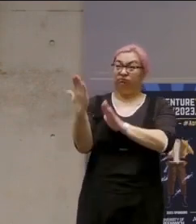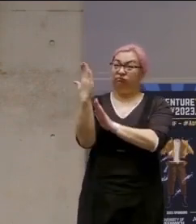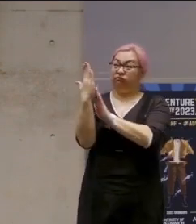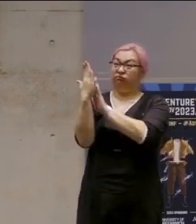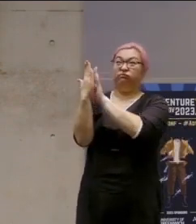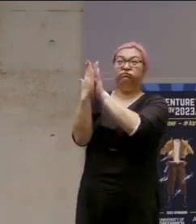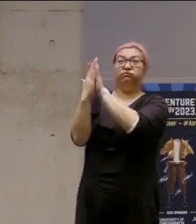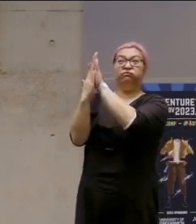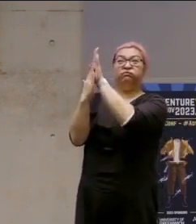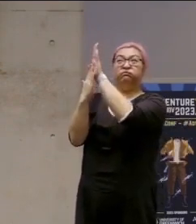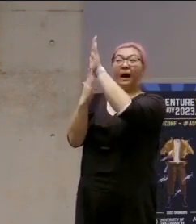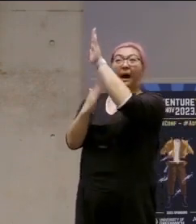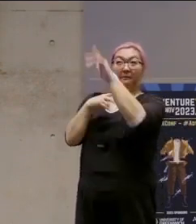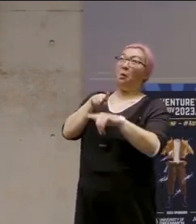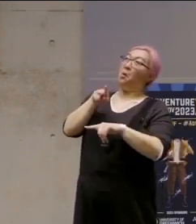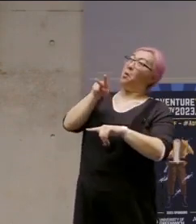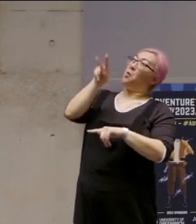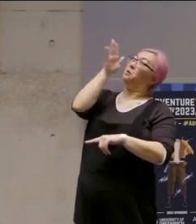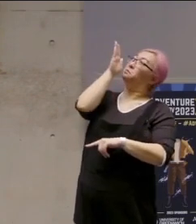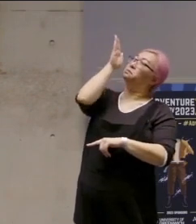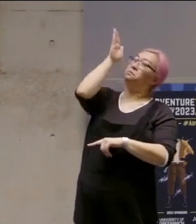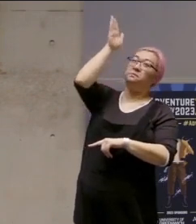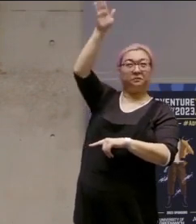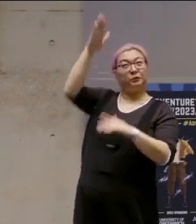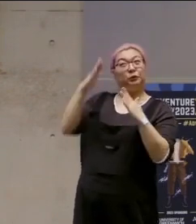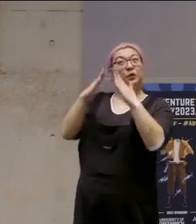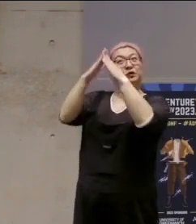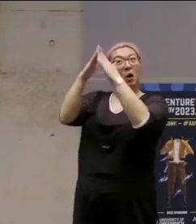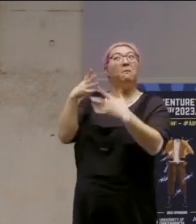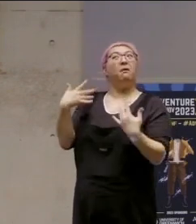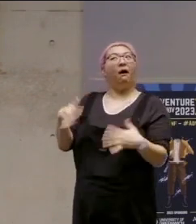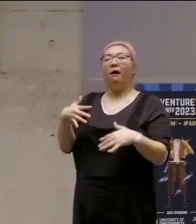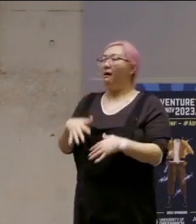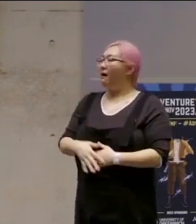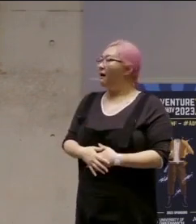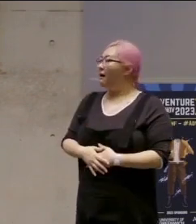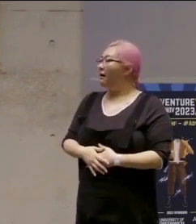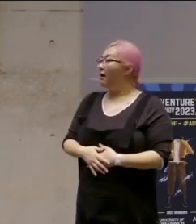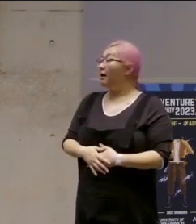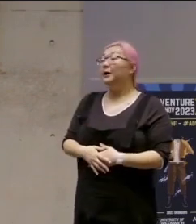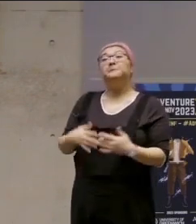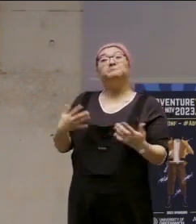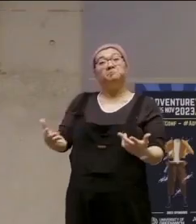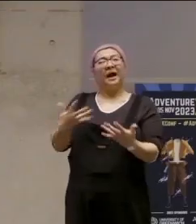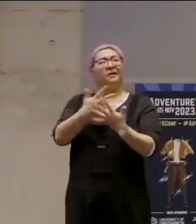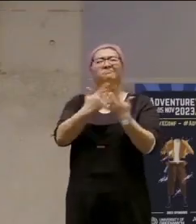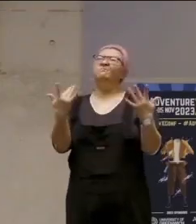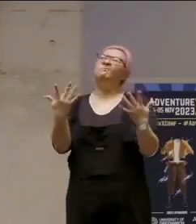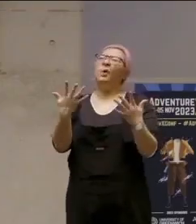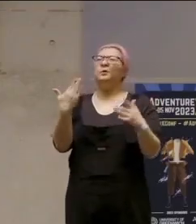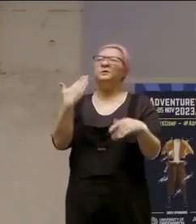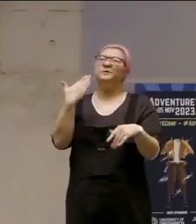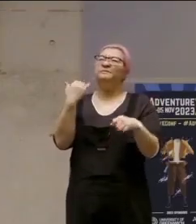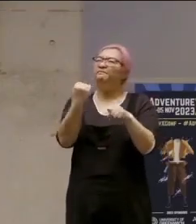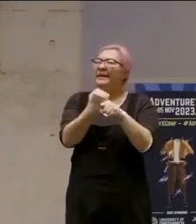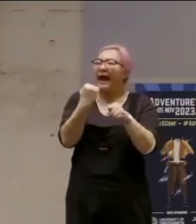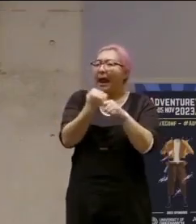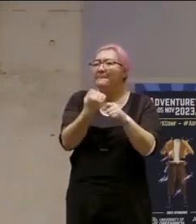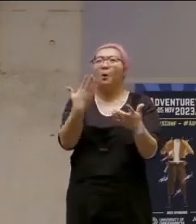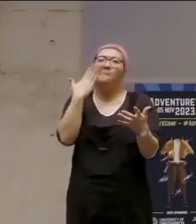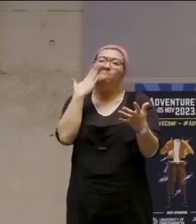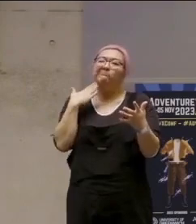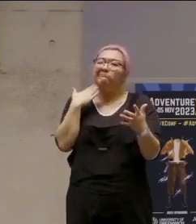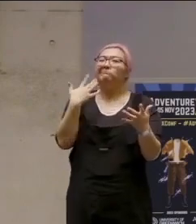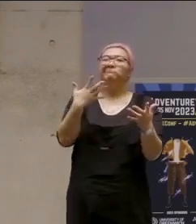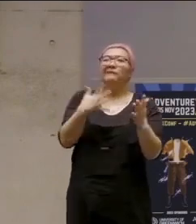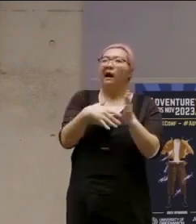like, we've got to depict New York City, Brooklyn, Chicago, or what's it called? It'll be Shibuya. Who here has